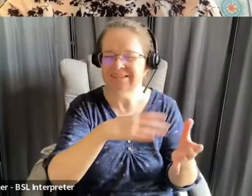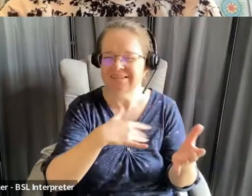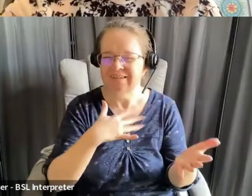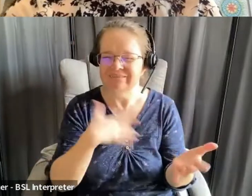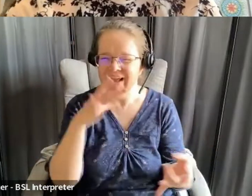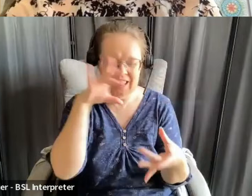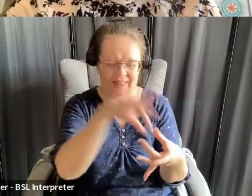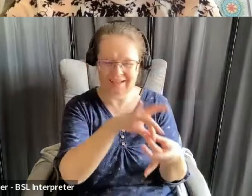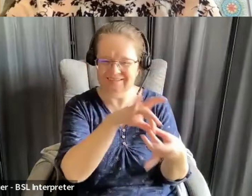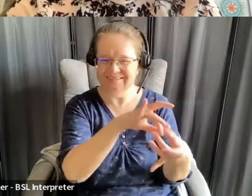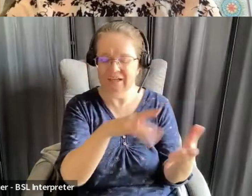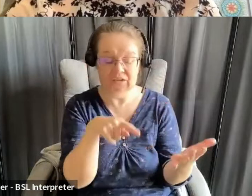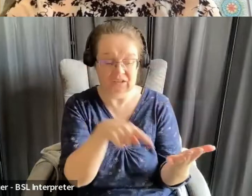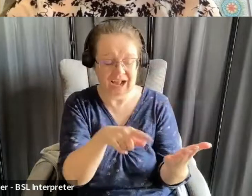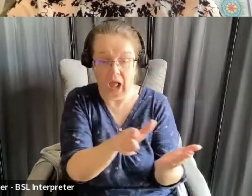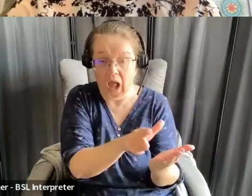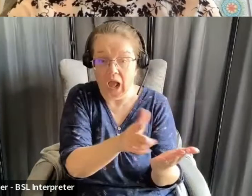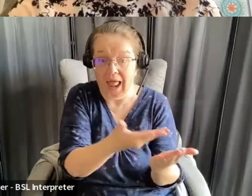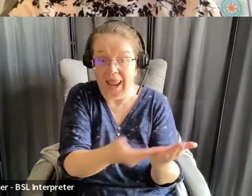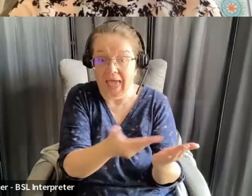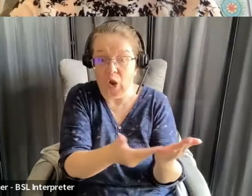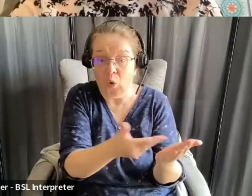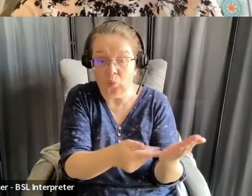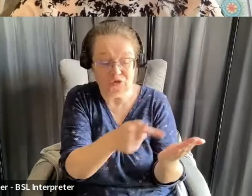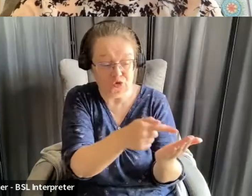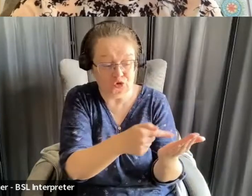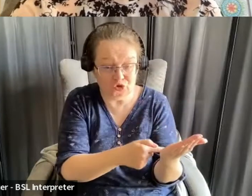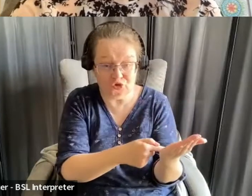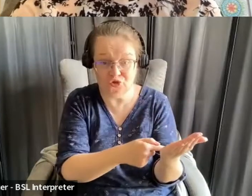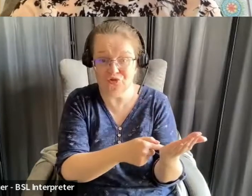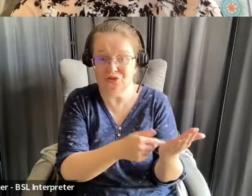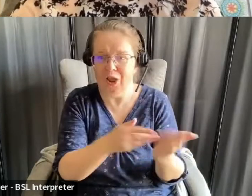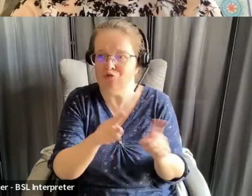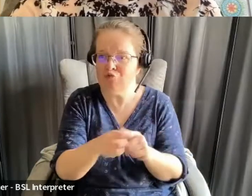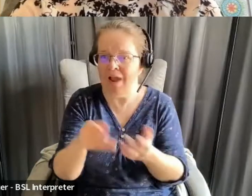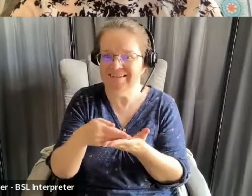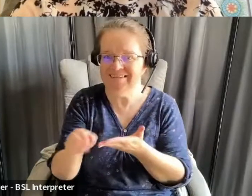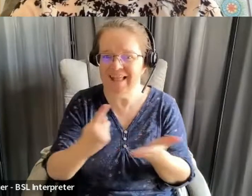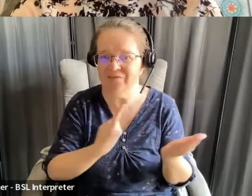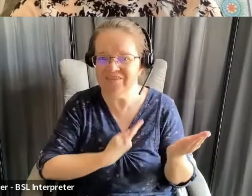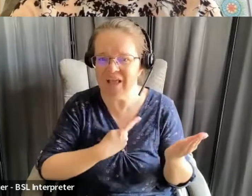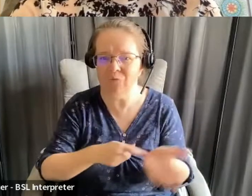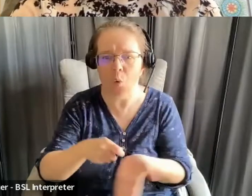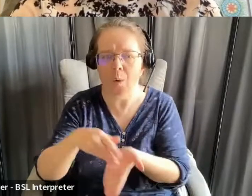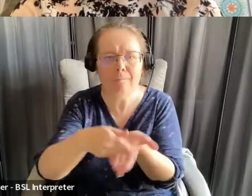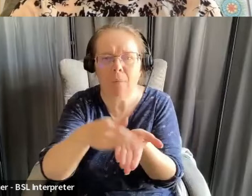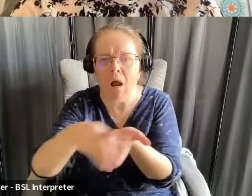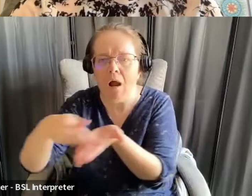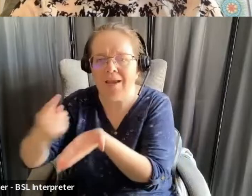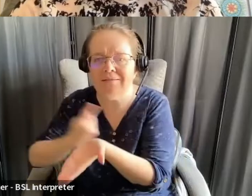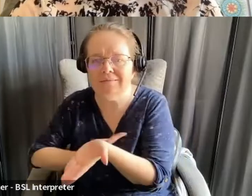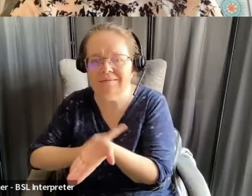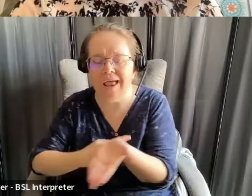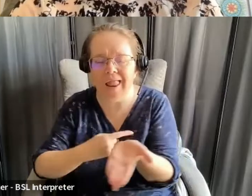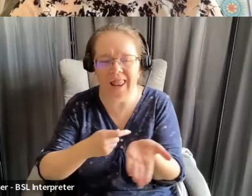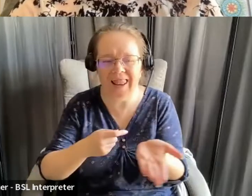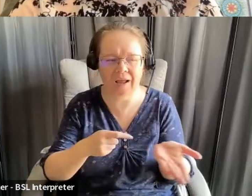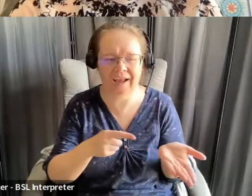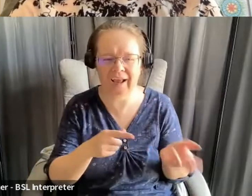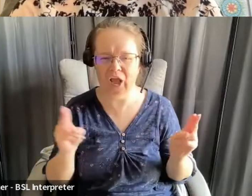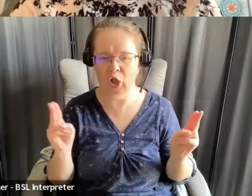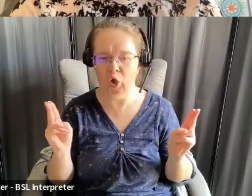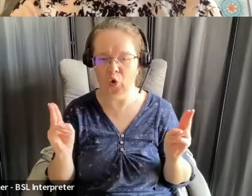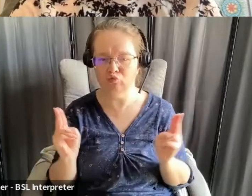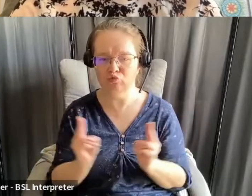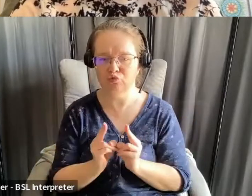I just find the language that you have to employ in order to sell yourself and market yourself and basically reduce yourself to